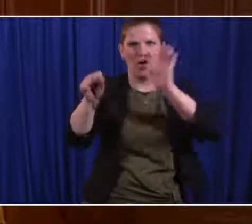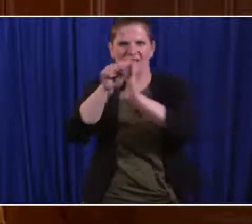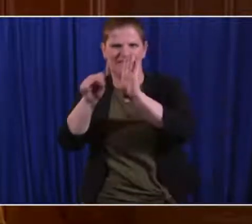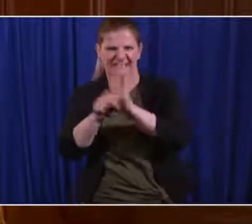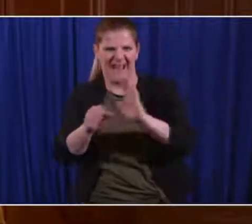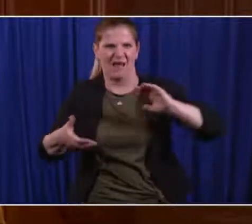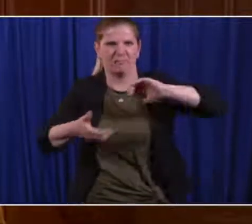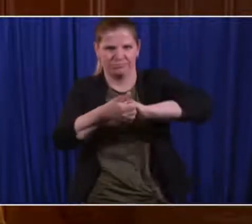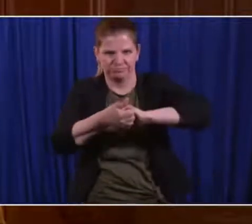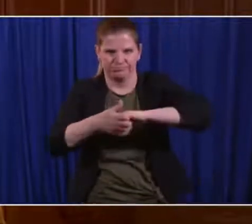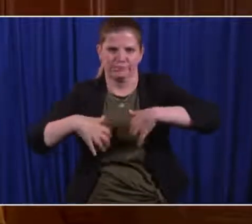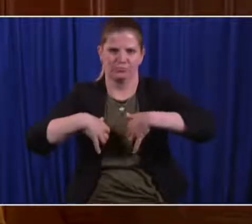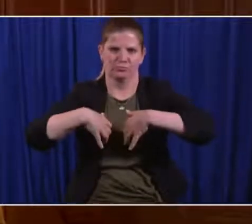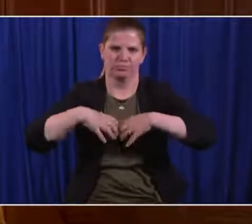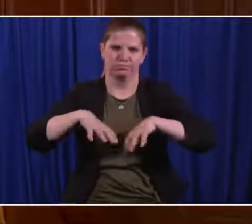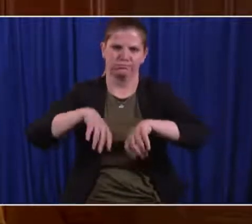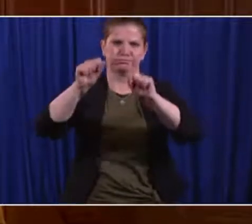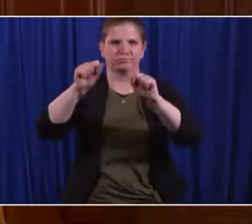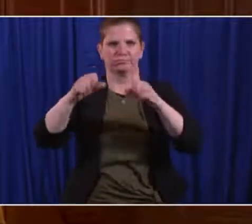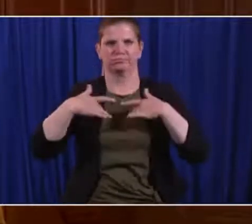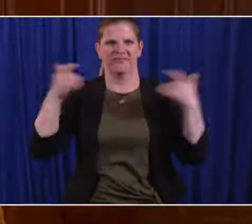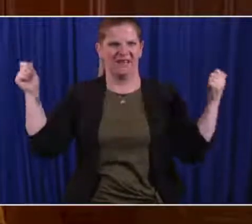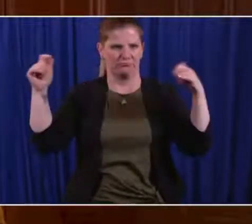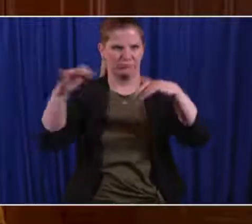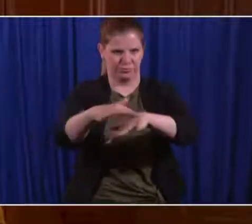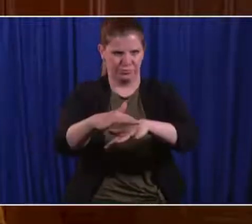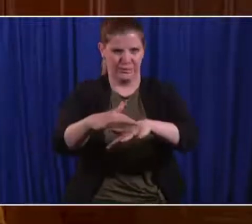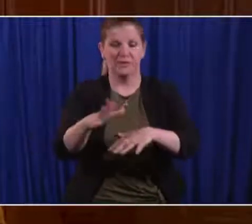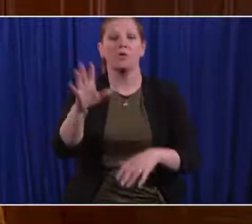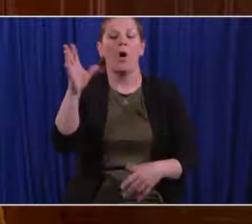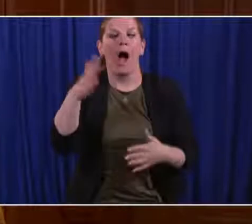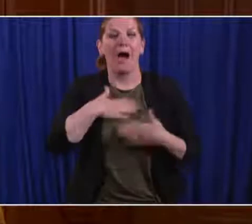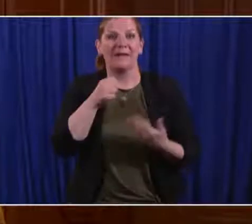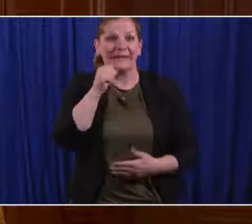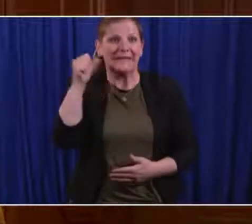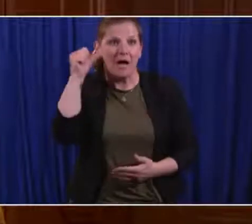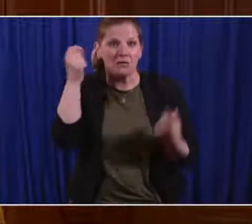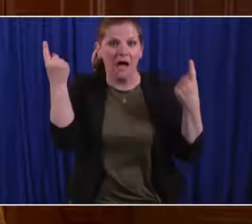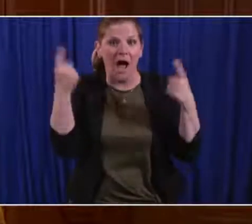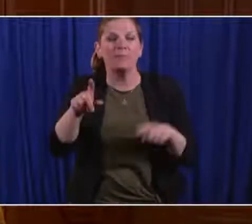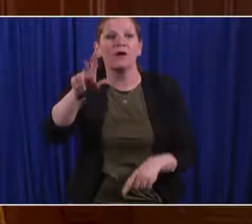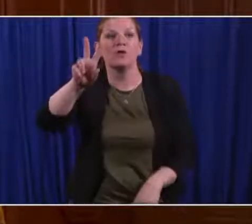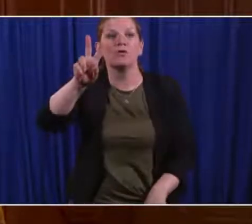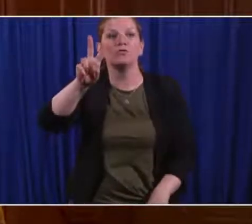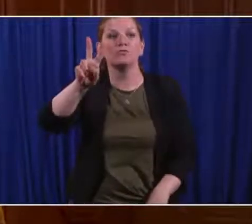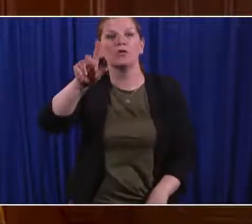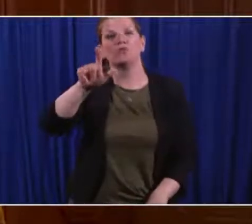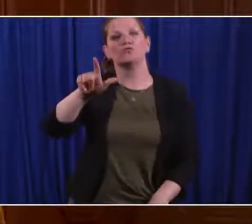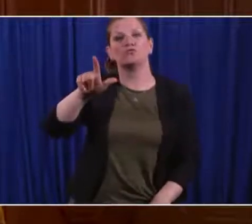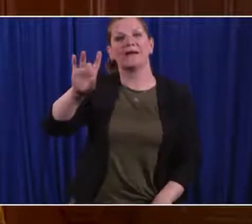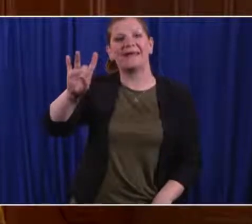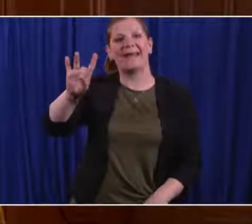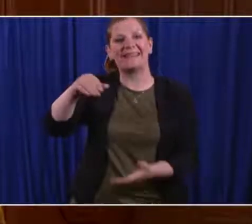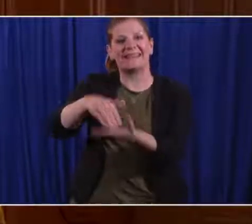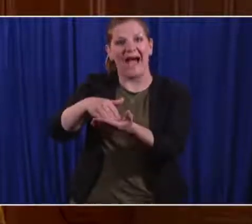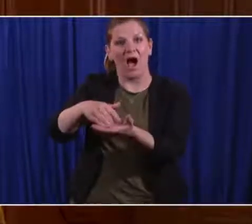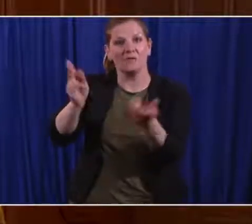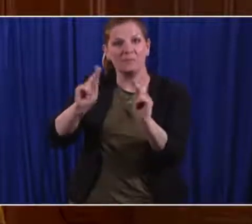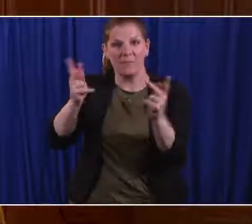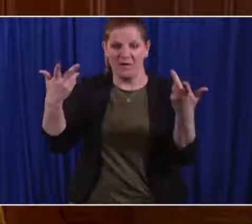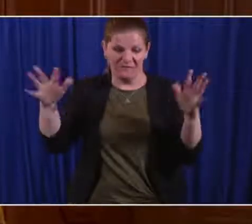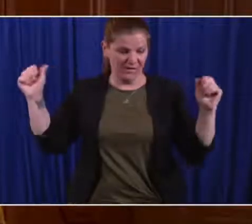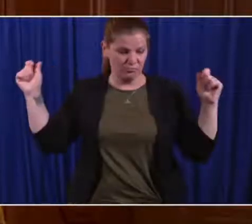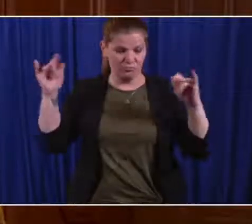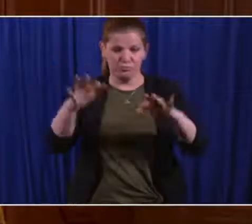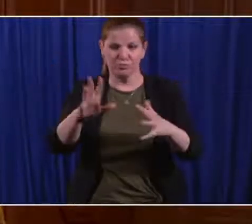that as of yesterday, that's yesterday's numbers, we were up to 28,000 people who have come to the clinic for their first